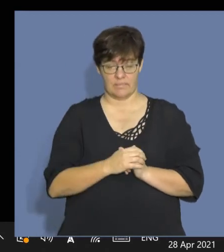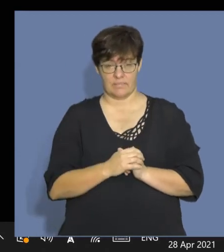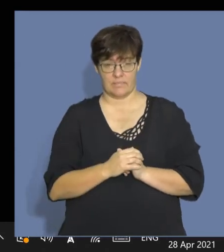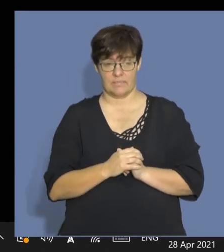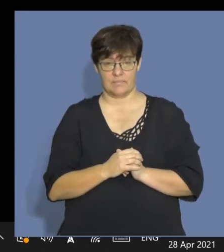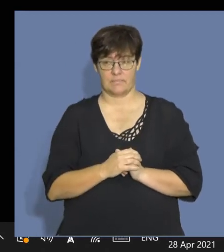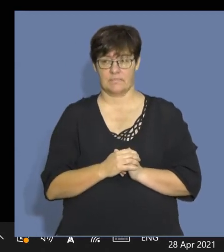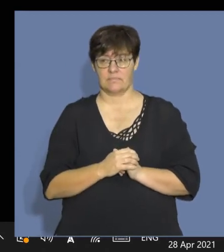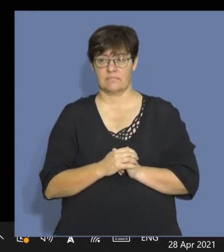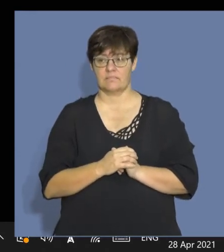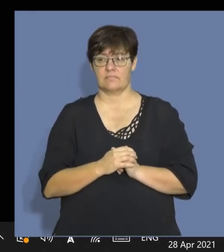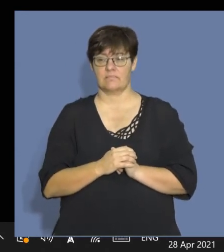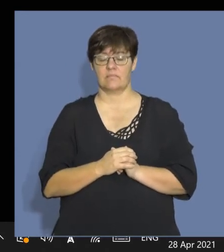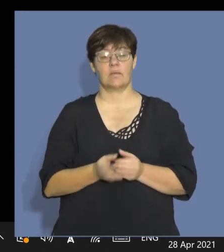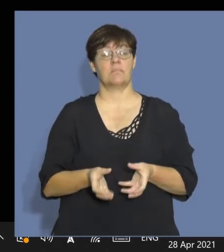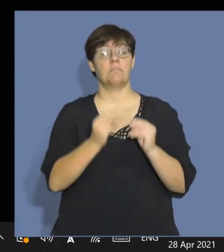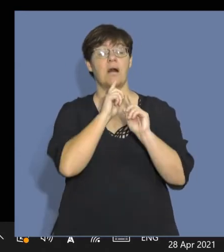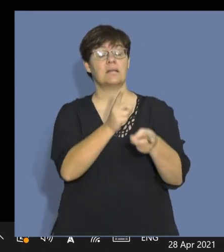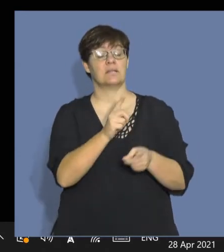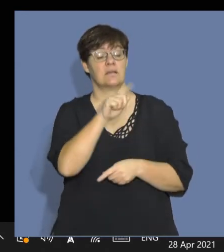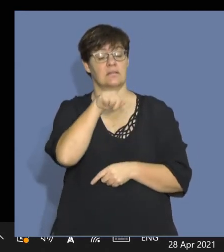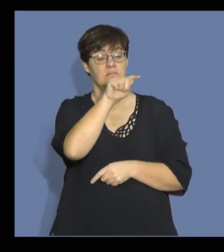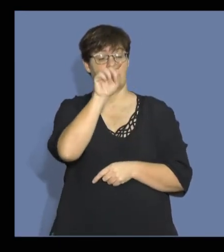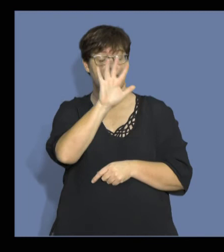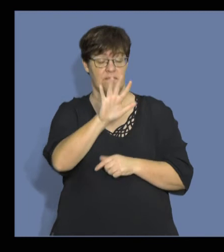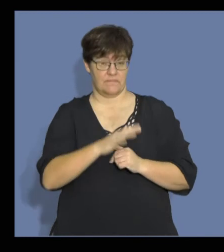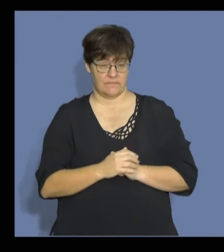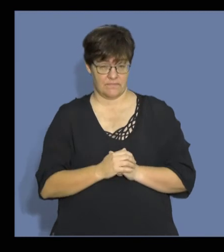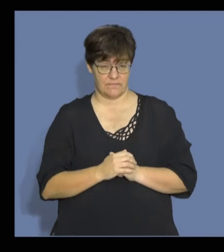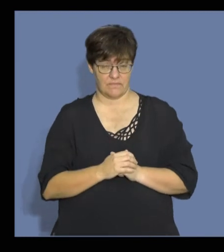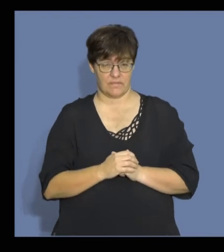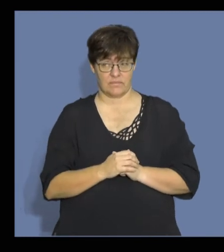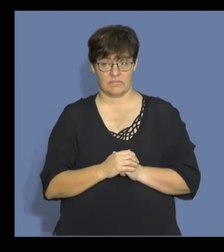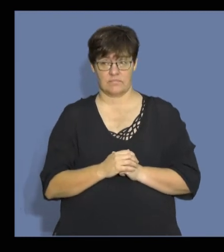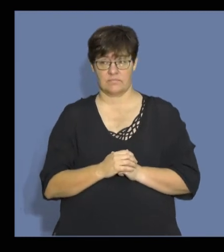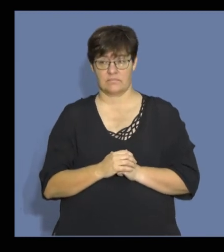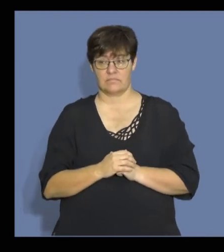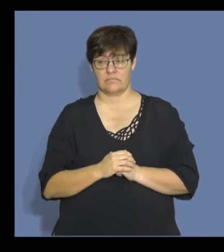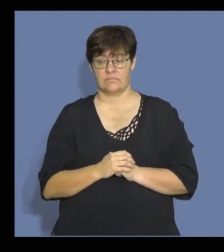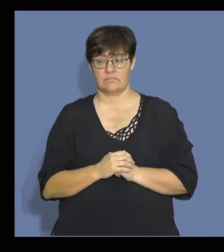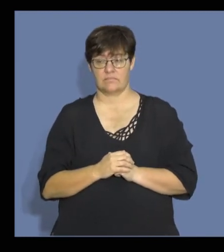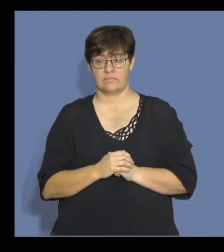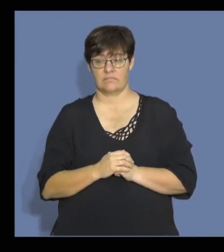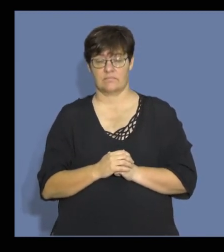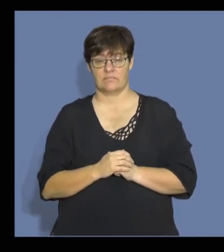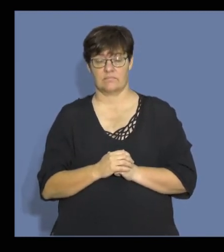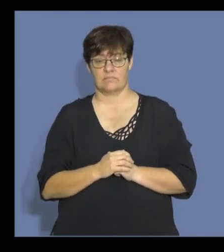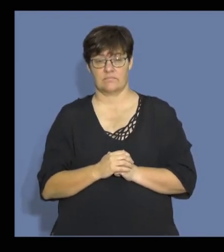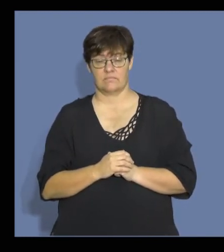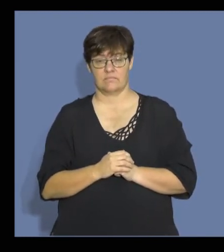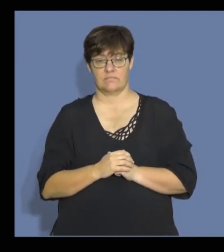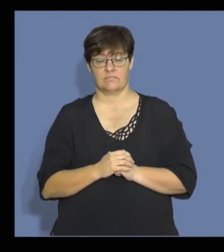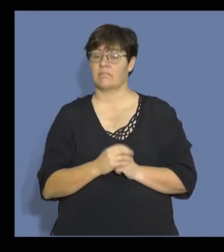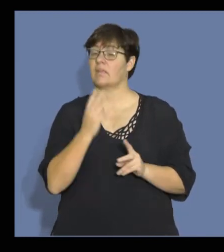squared. And then I'm going to get an answer, and that answer is the square root of